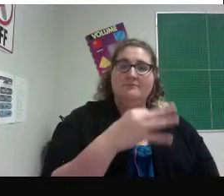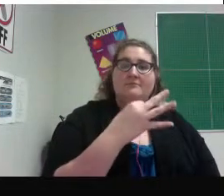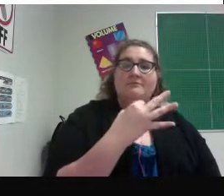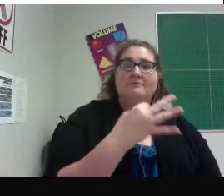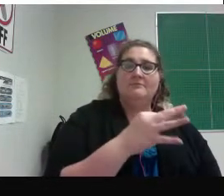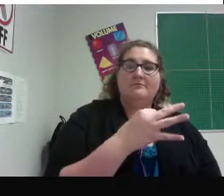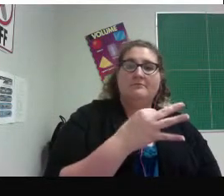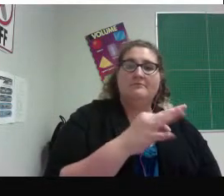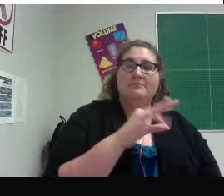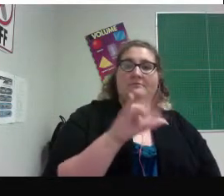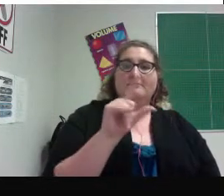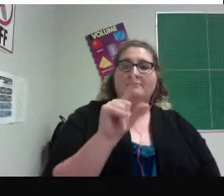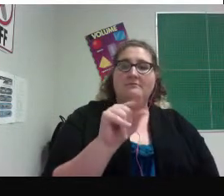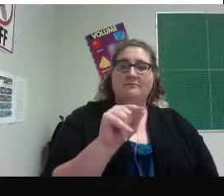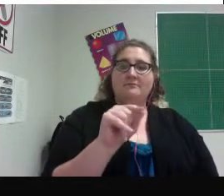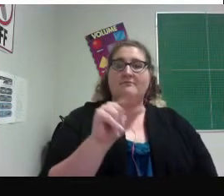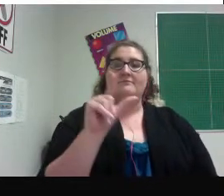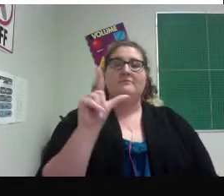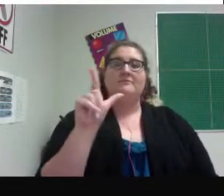RWB,